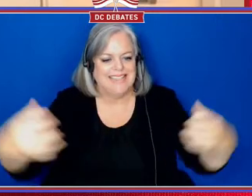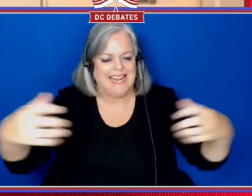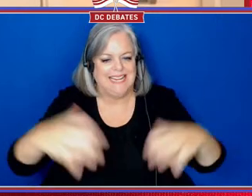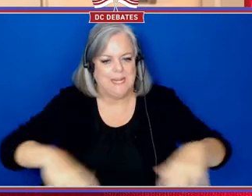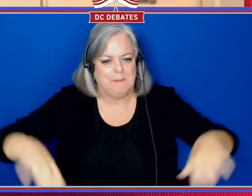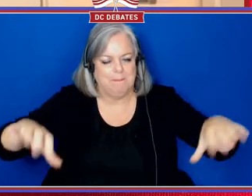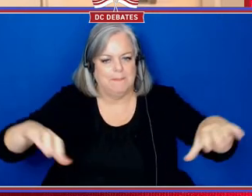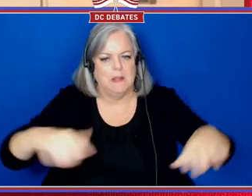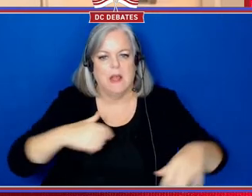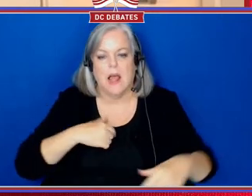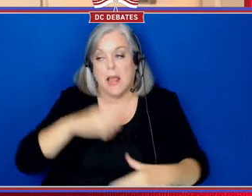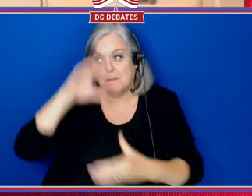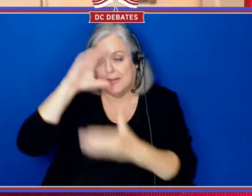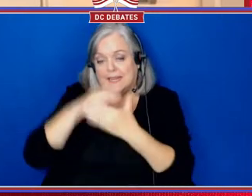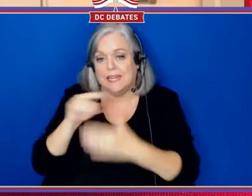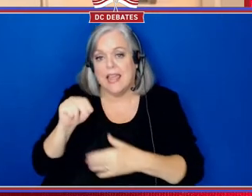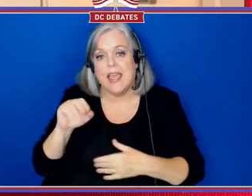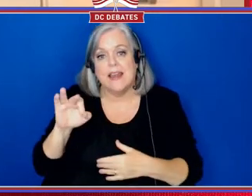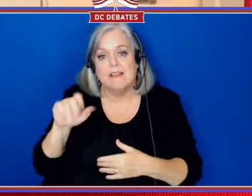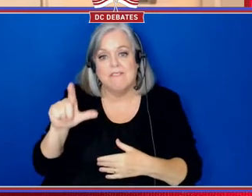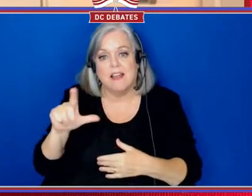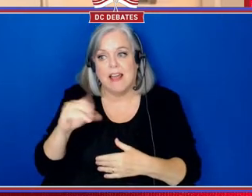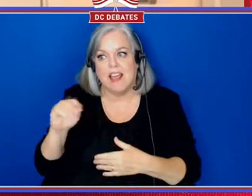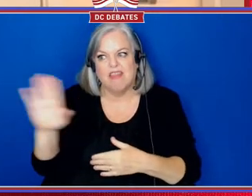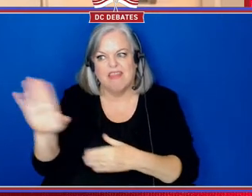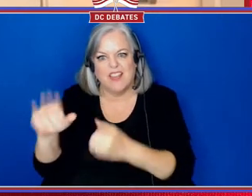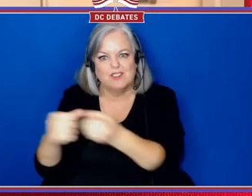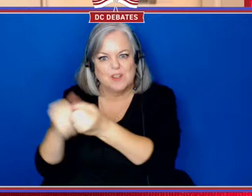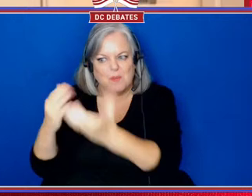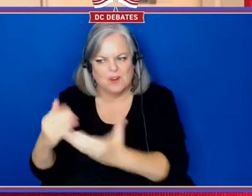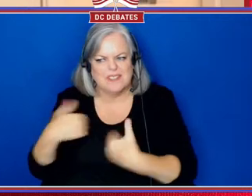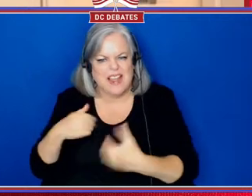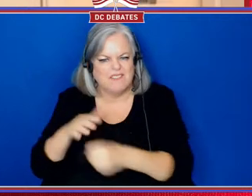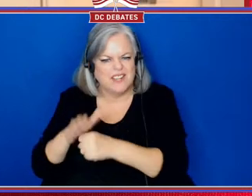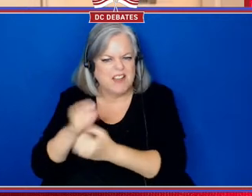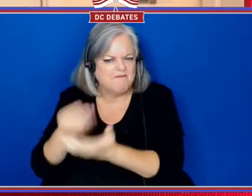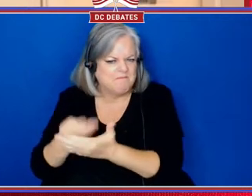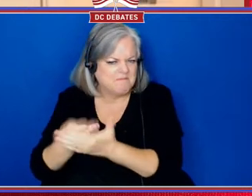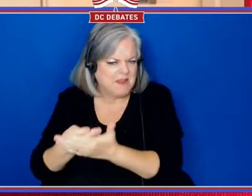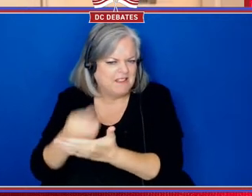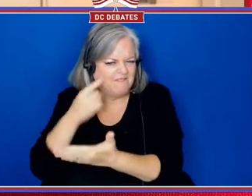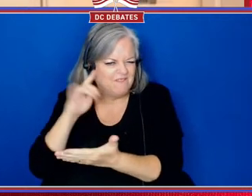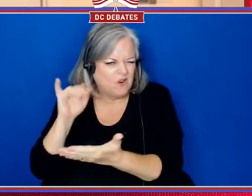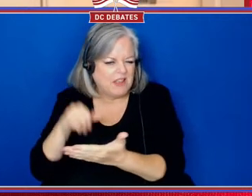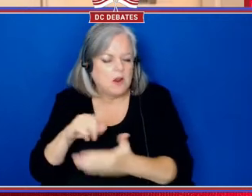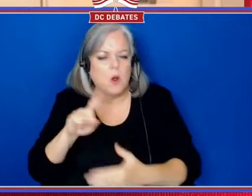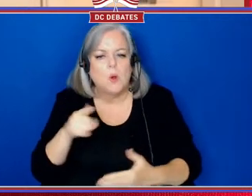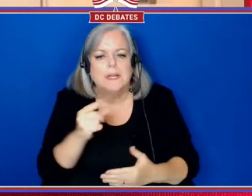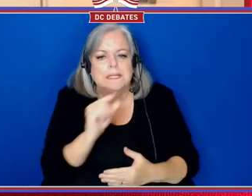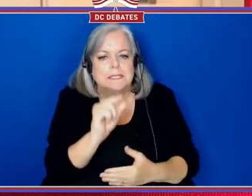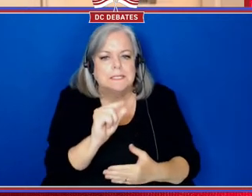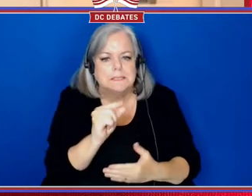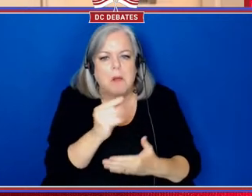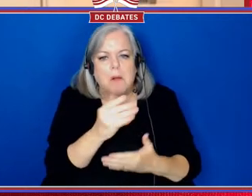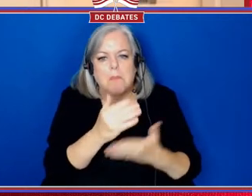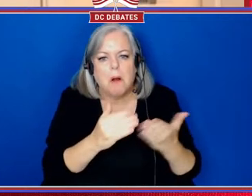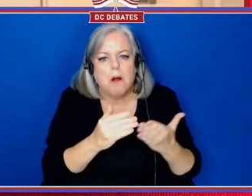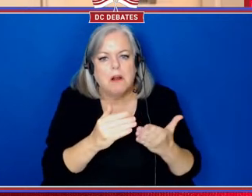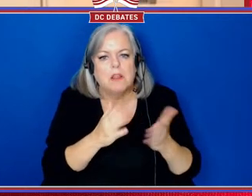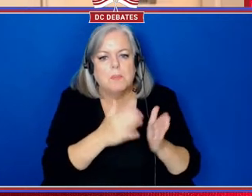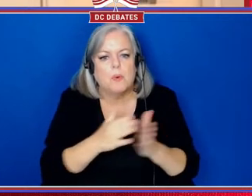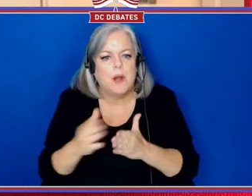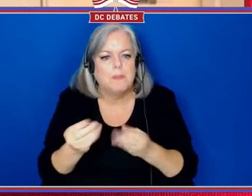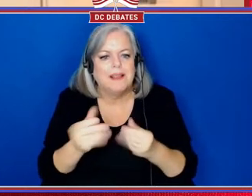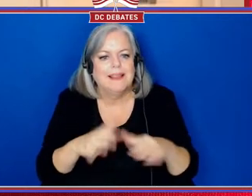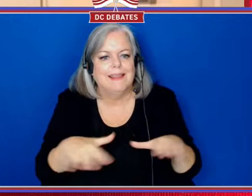have sufficient money to do that, and only a small fraction of the preparation of the land would be subsidized by